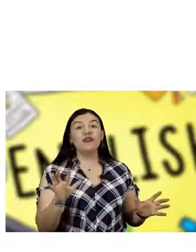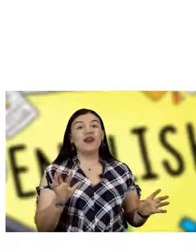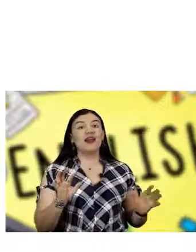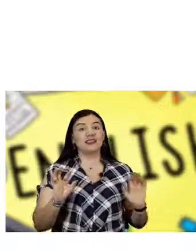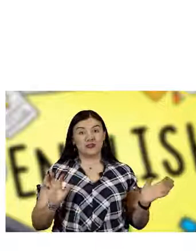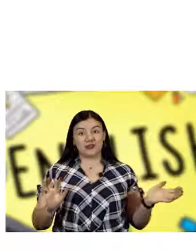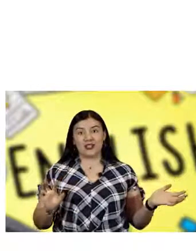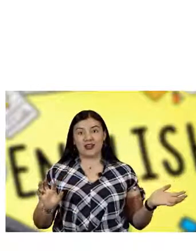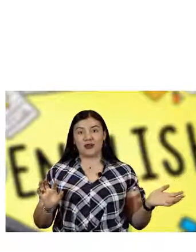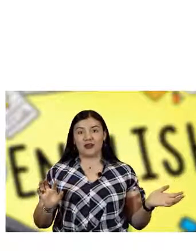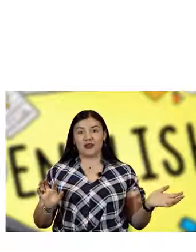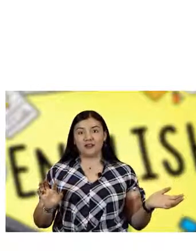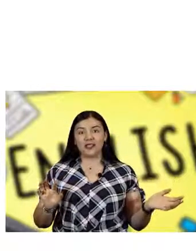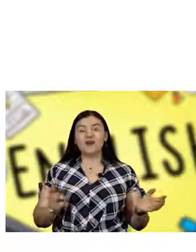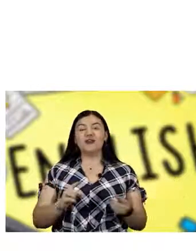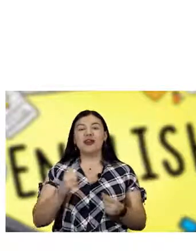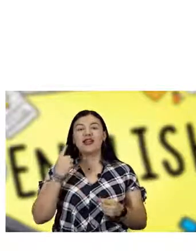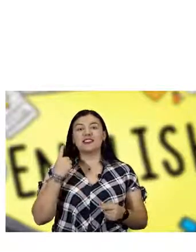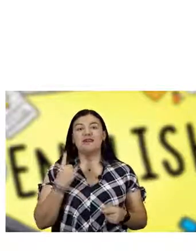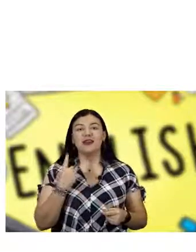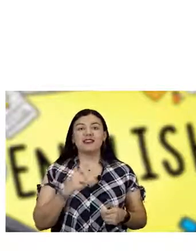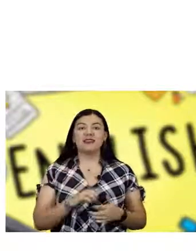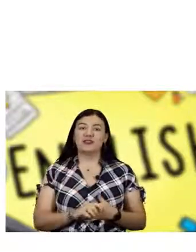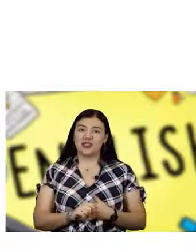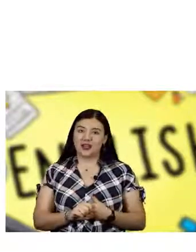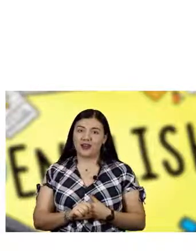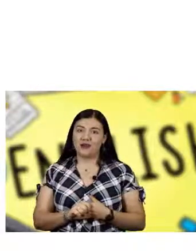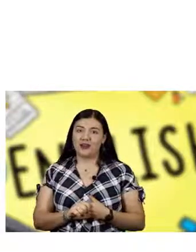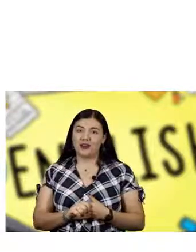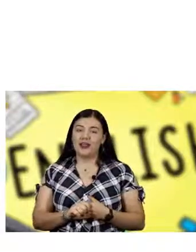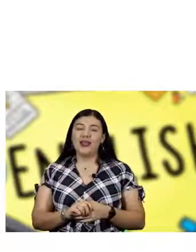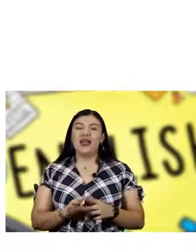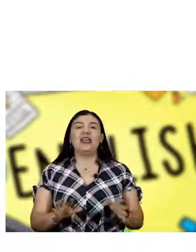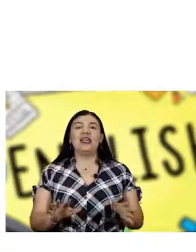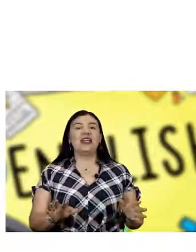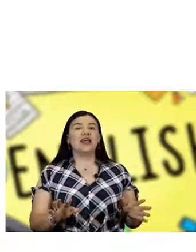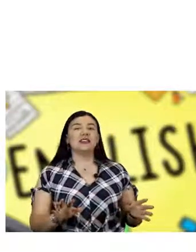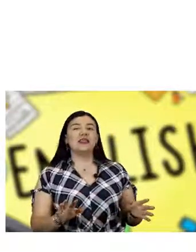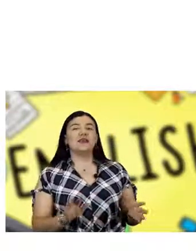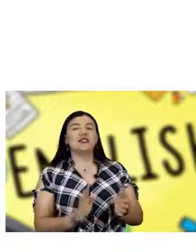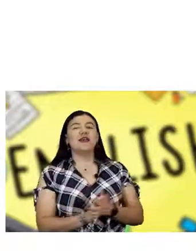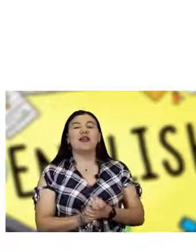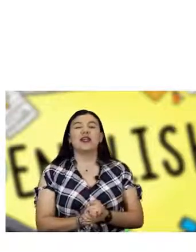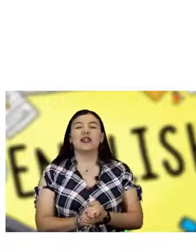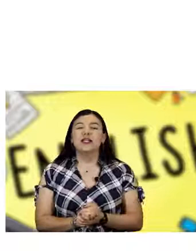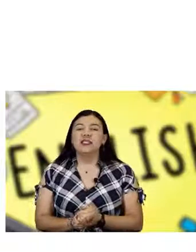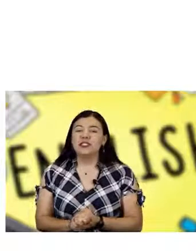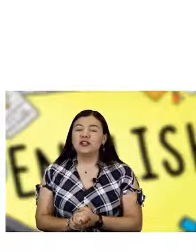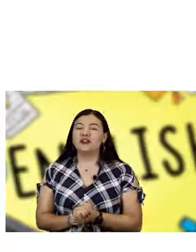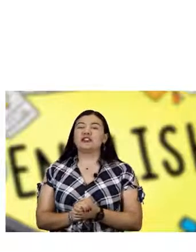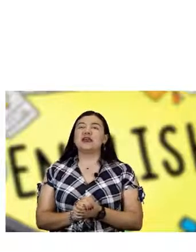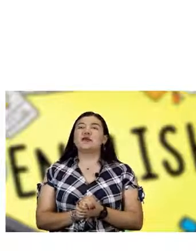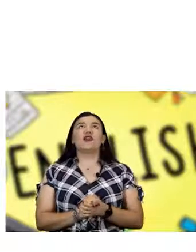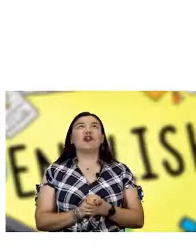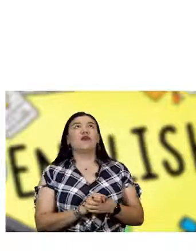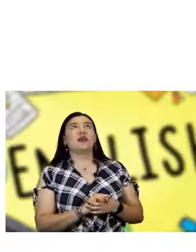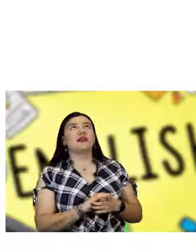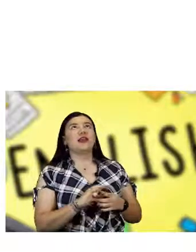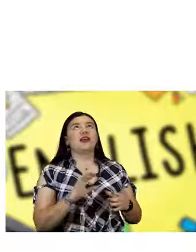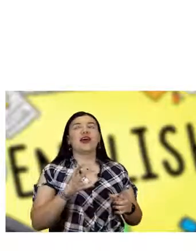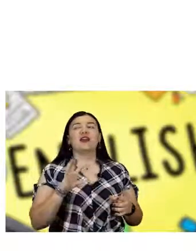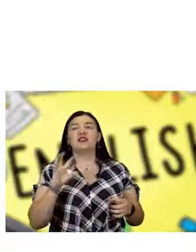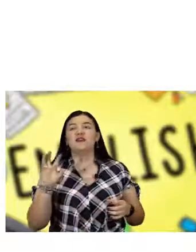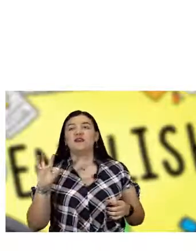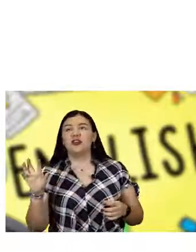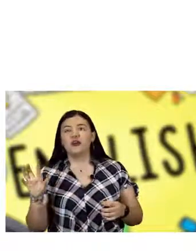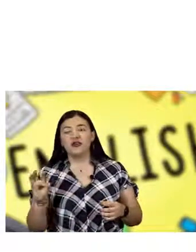una de las que ustedes recuerden, ¿sí? Una de las partes que ustedes recuerden en inglés, ¿sí? Vamos a ver, chicos, si de pronto recuerdan